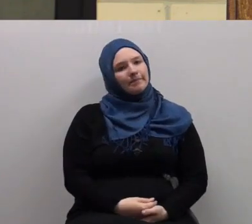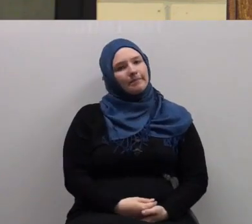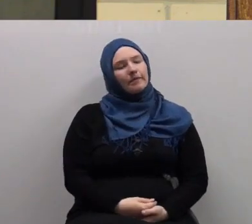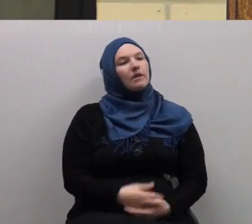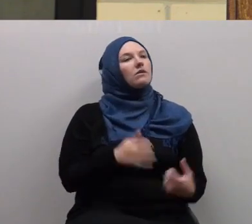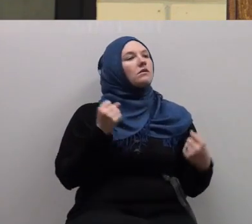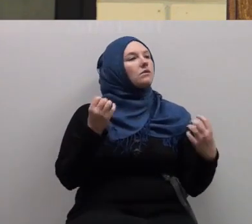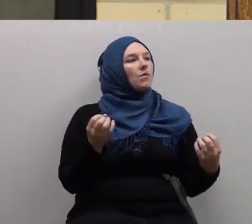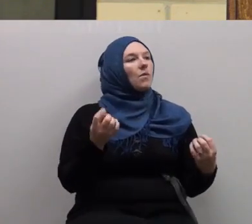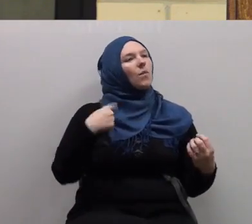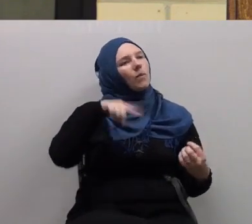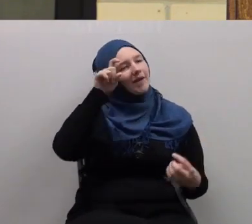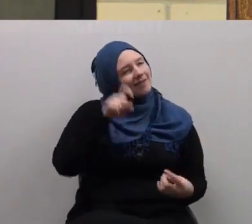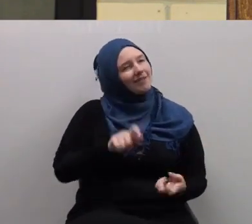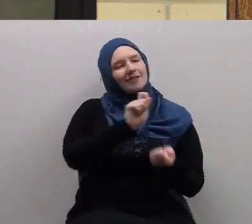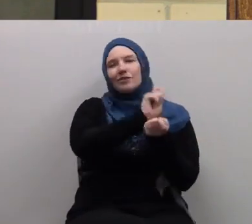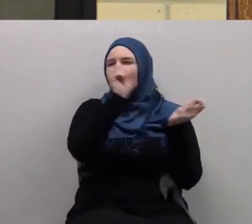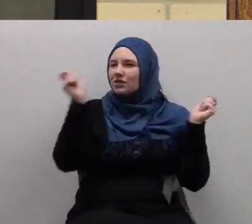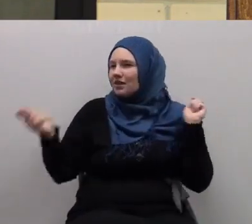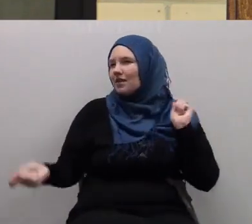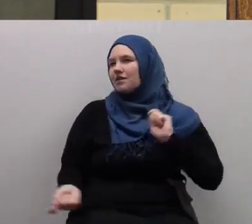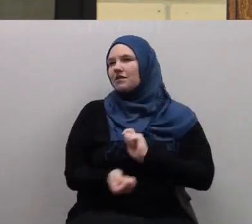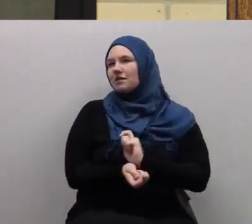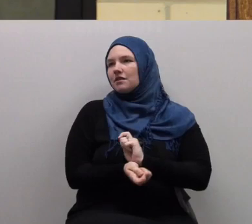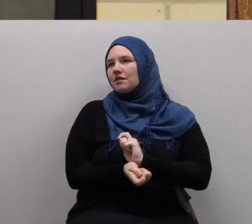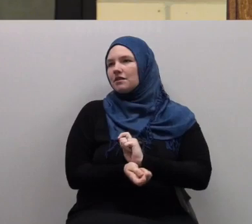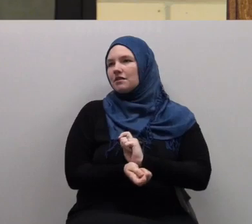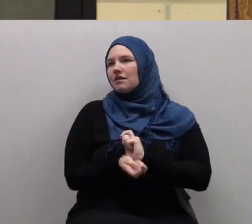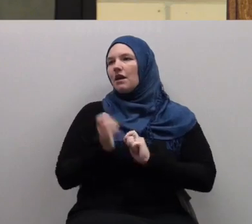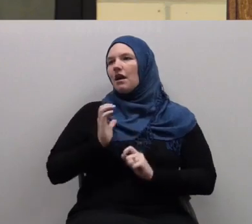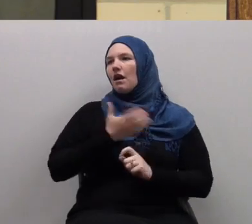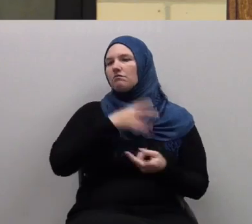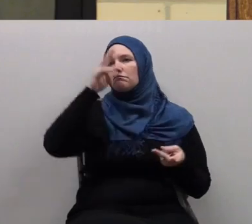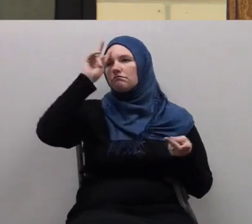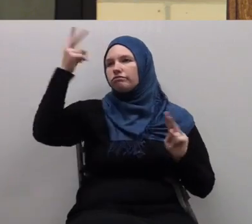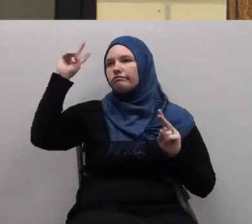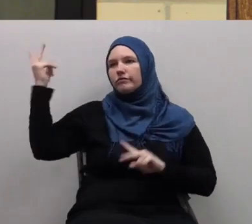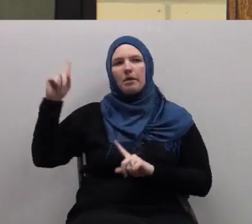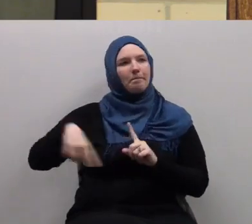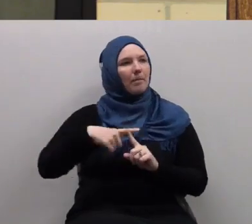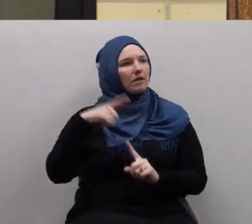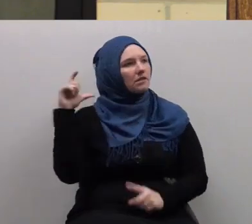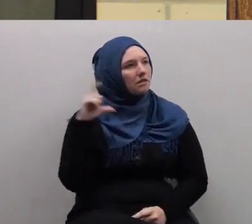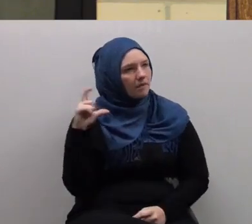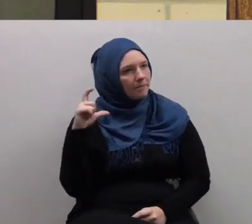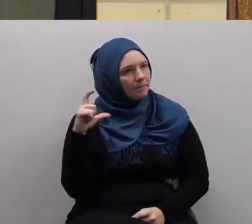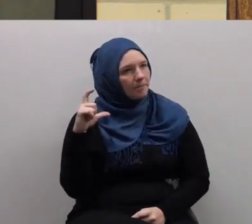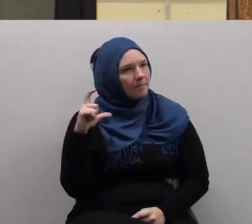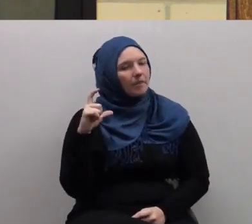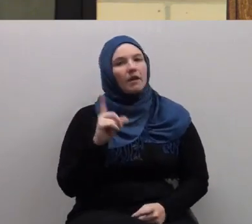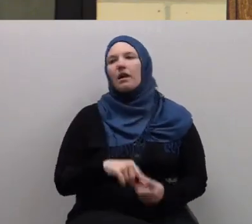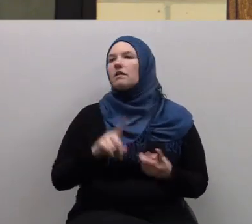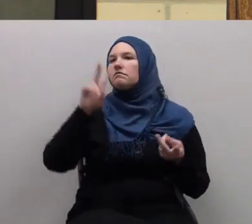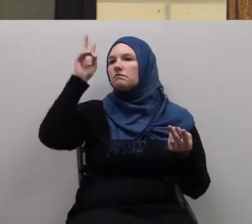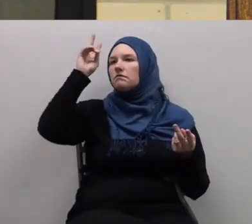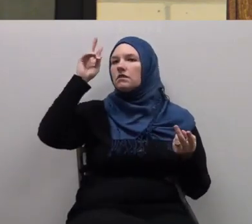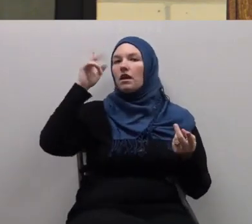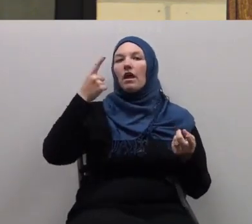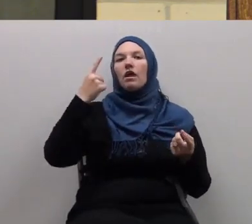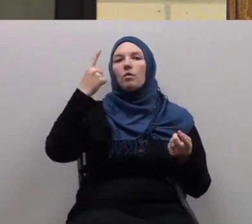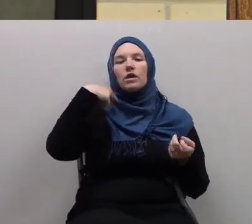So we need to change our misconception that our life is